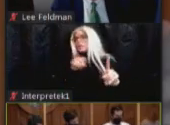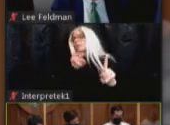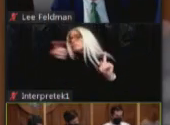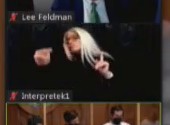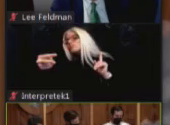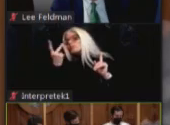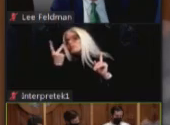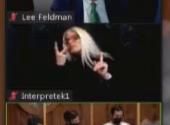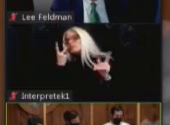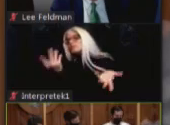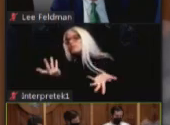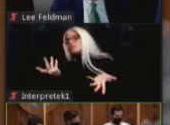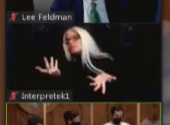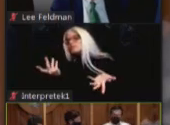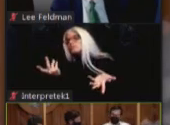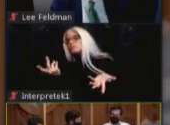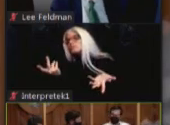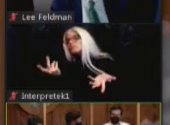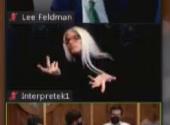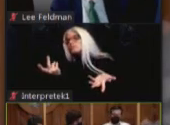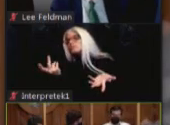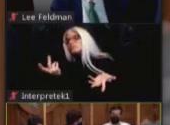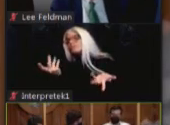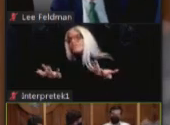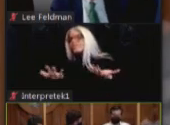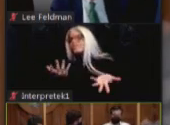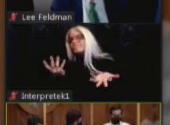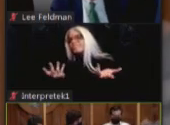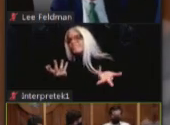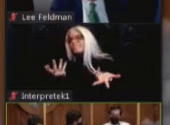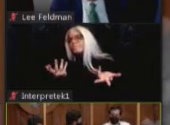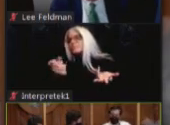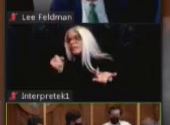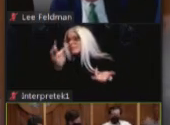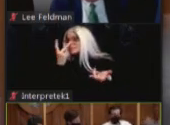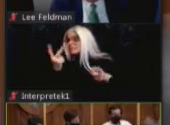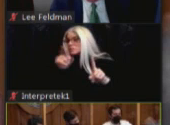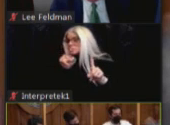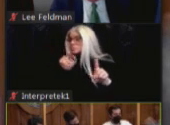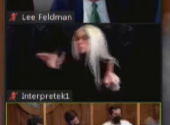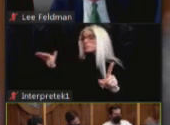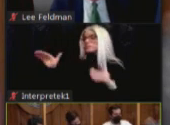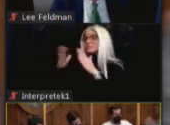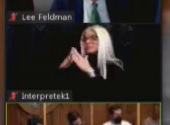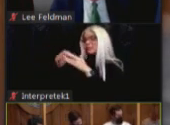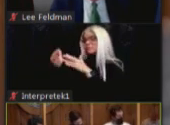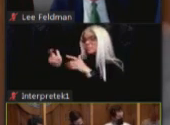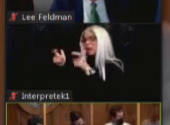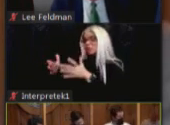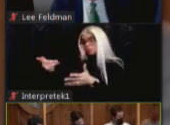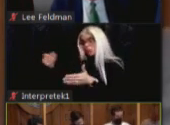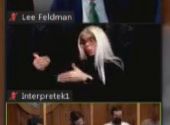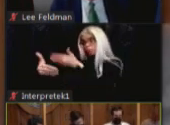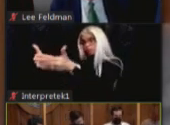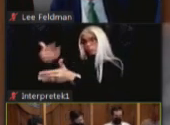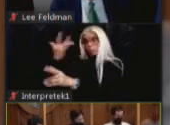we still can give the city manager that direction if that's what seems appropriate. There is no